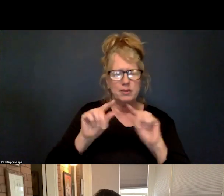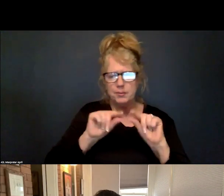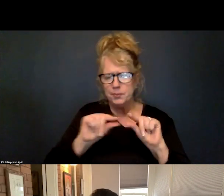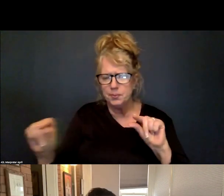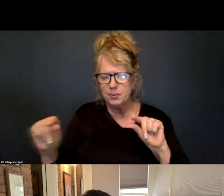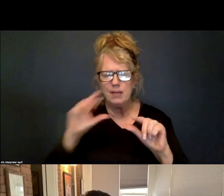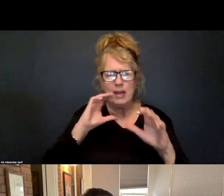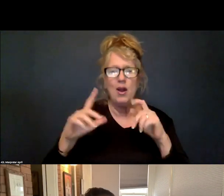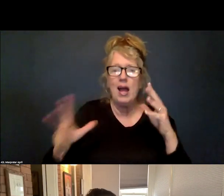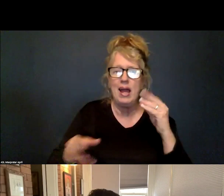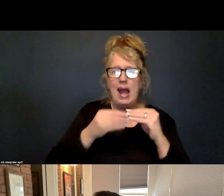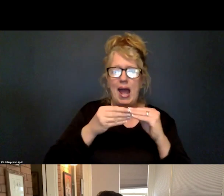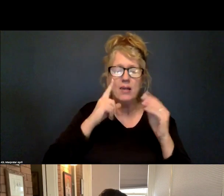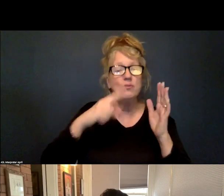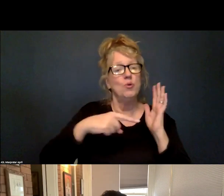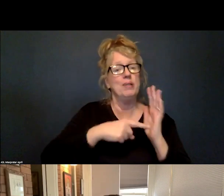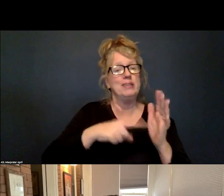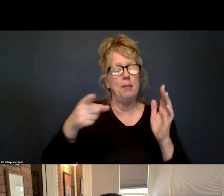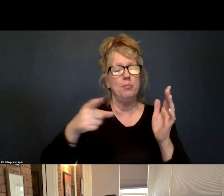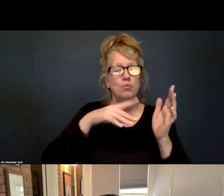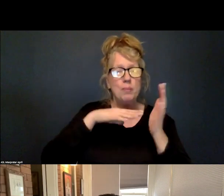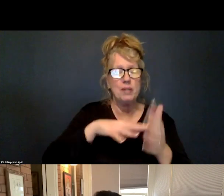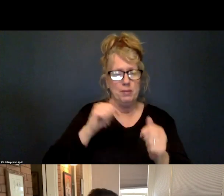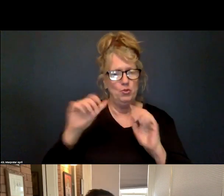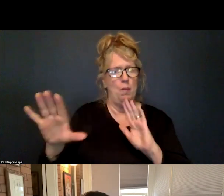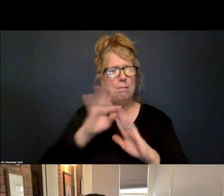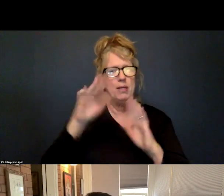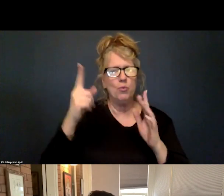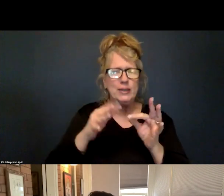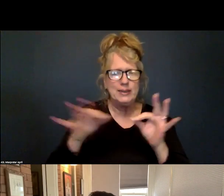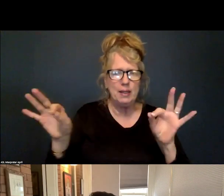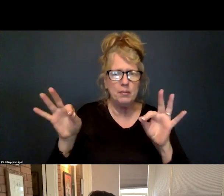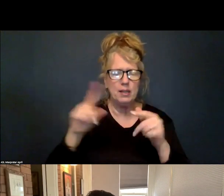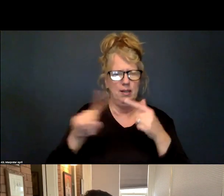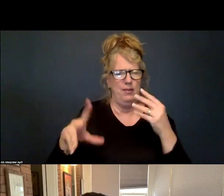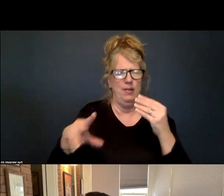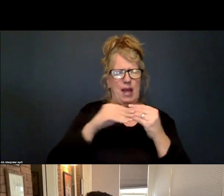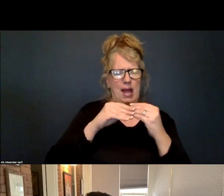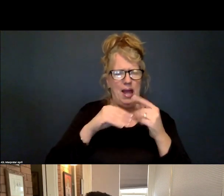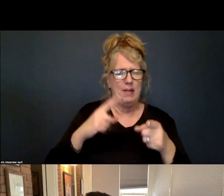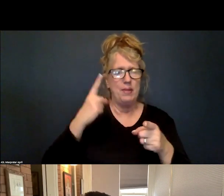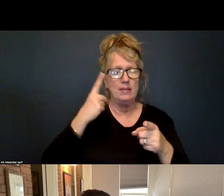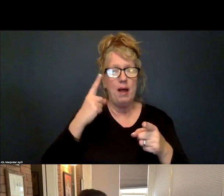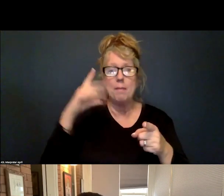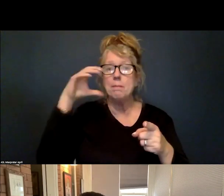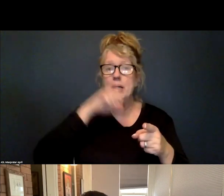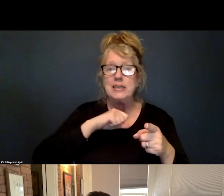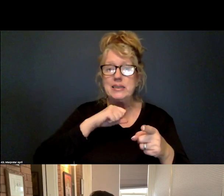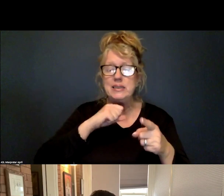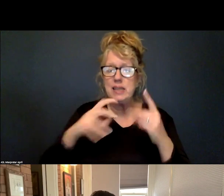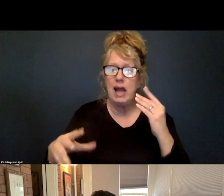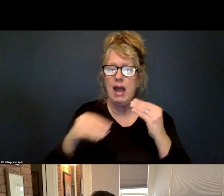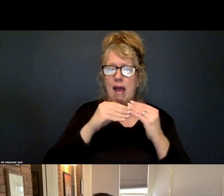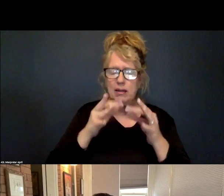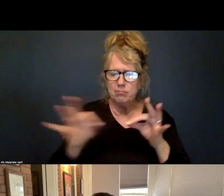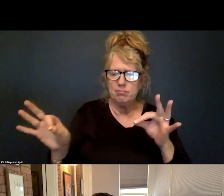it. So this is an example from the study. They picked one of the statements, but then they added something on that they thought was missing. So this is an example